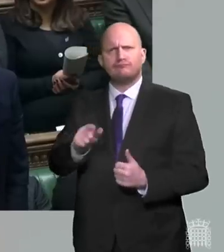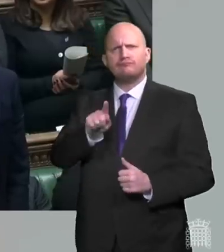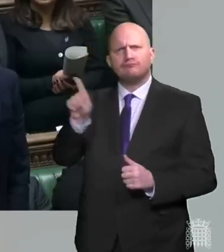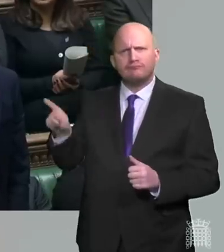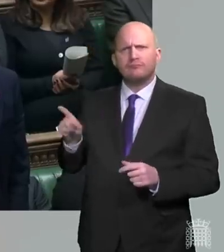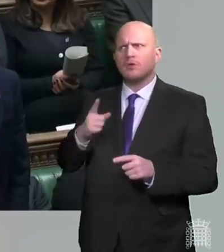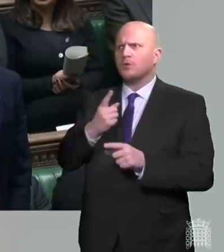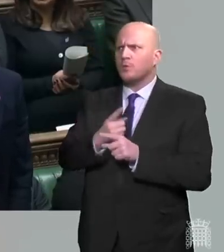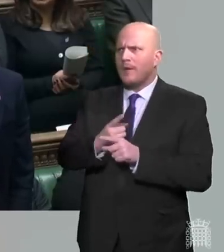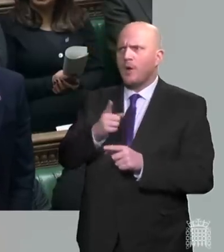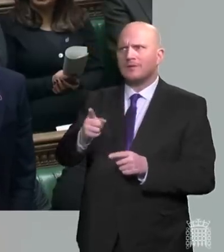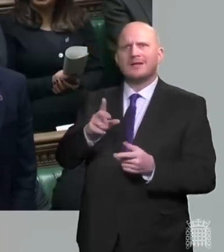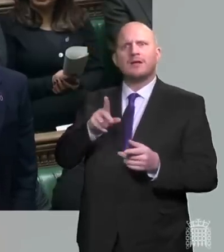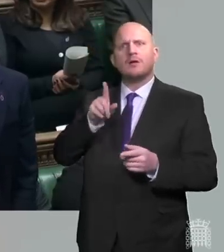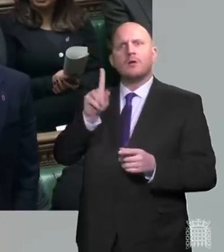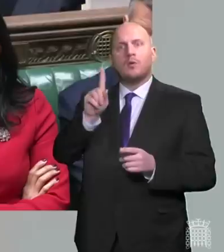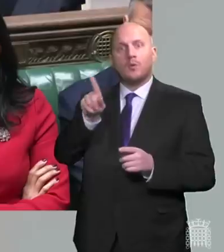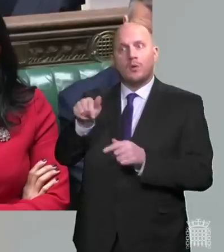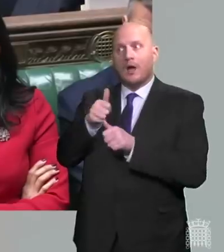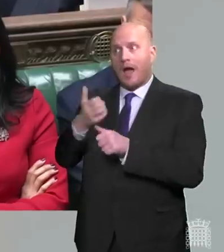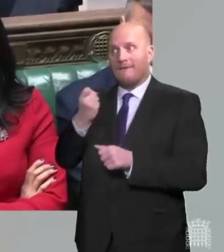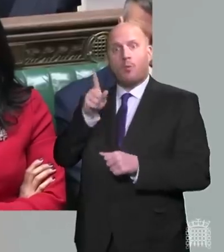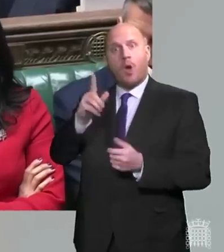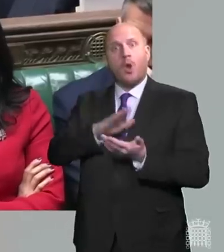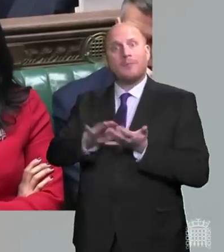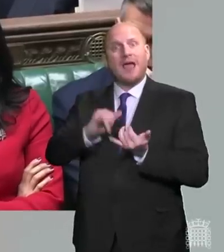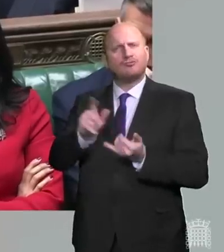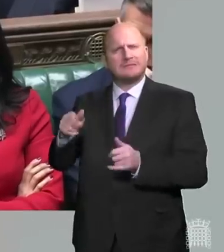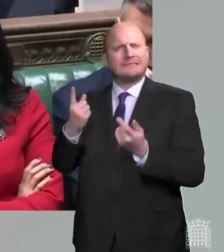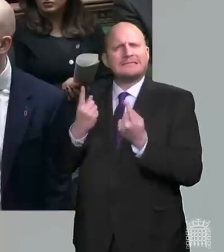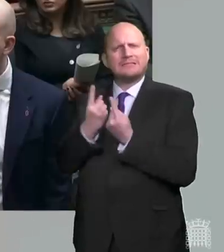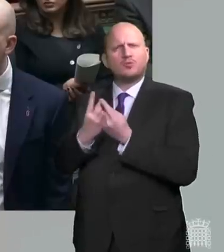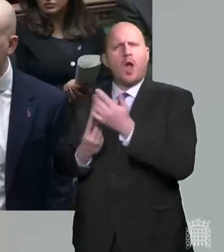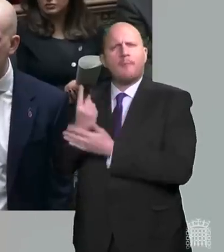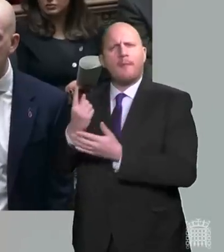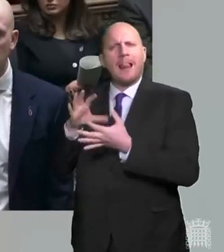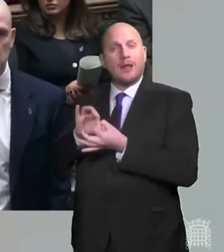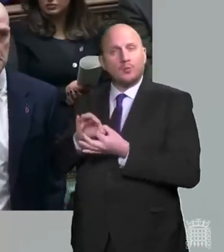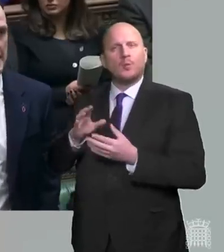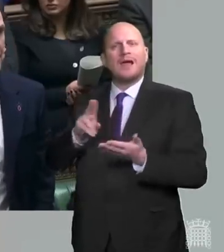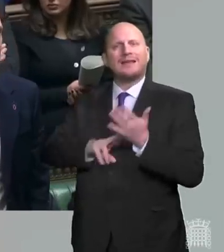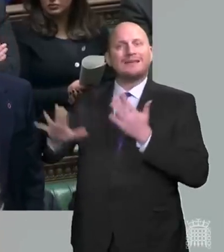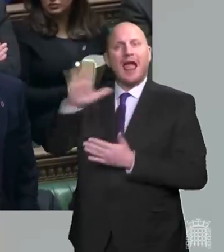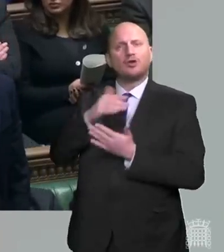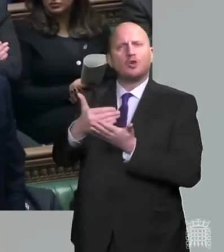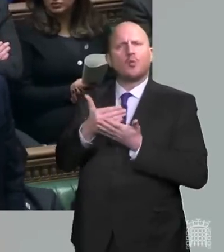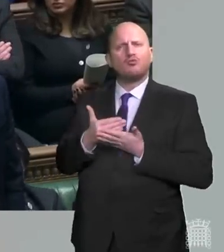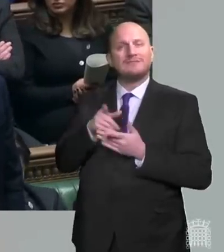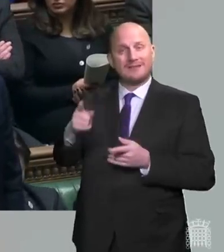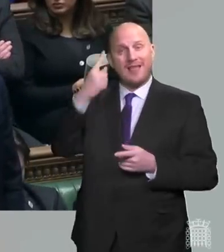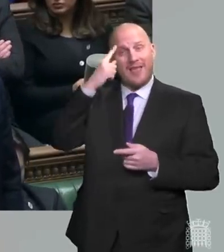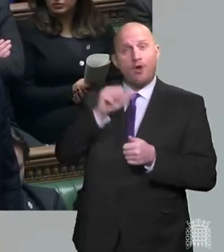national security, he chose to back her. Now the chair of the Tory party, he's choosing to back him despite a £5